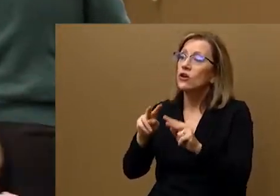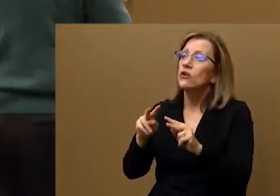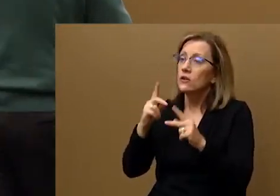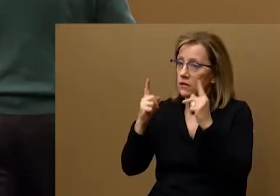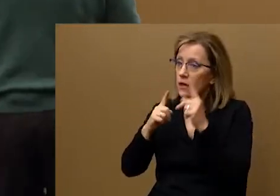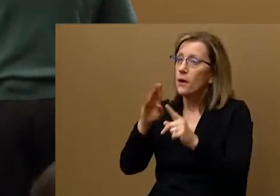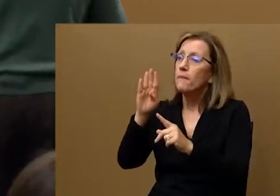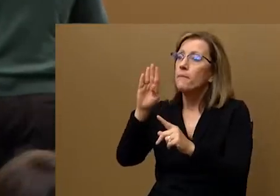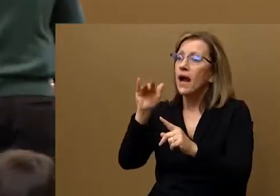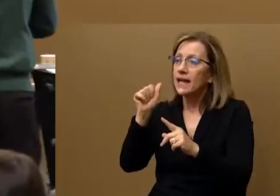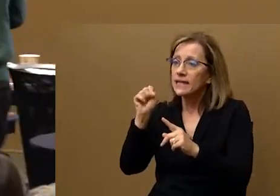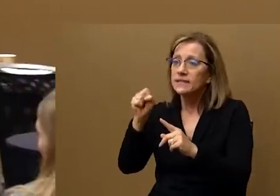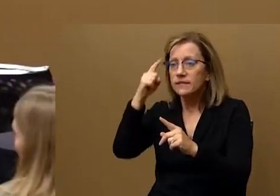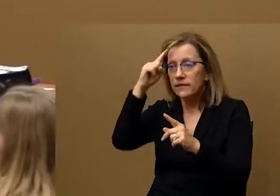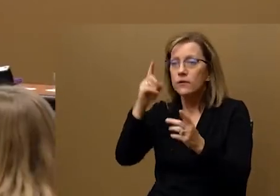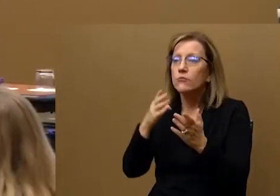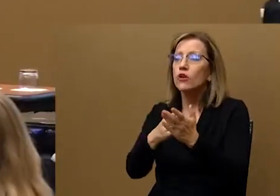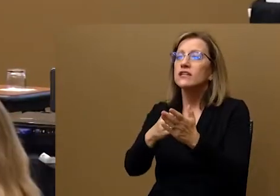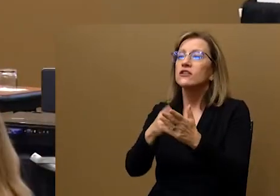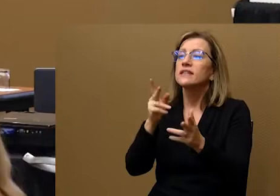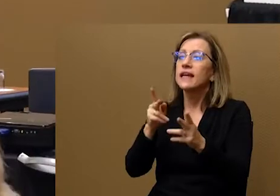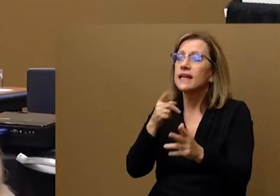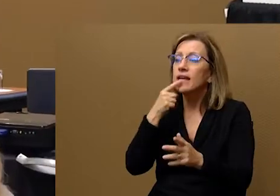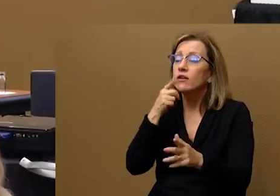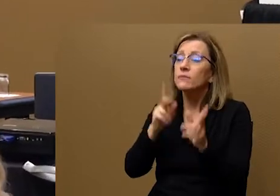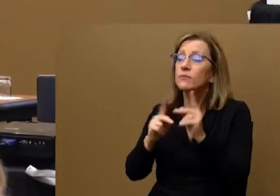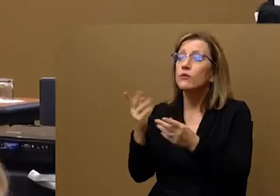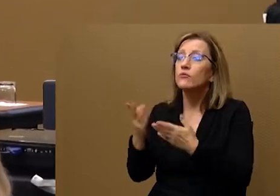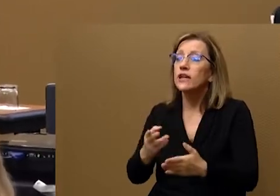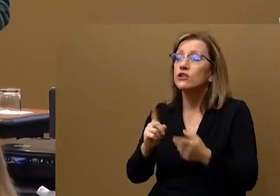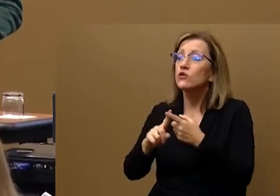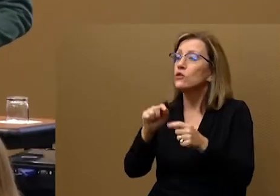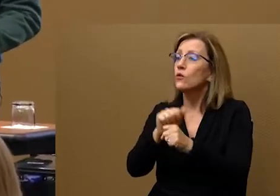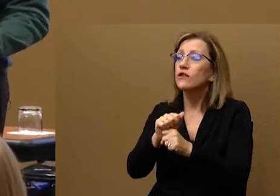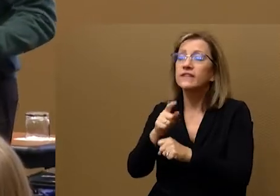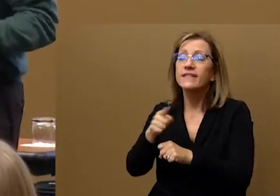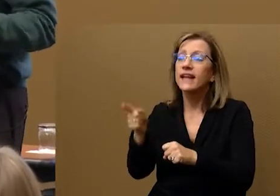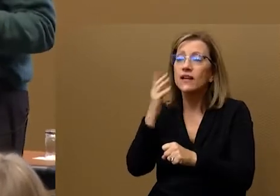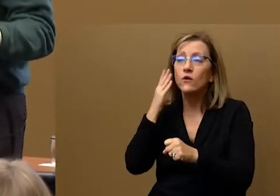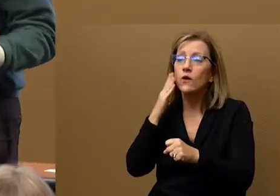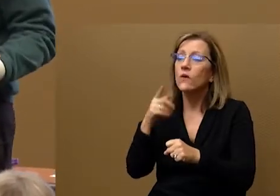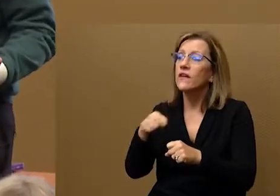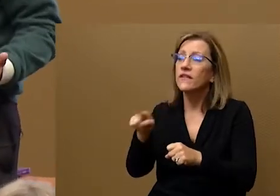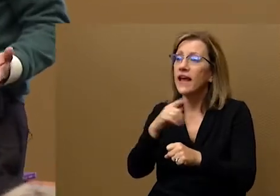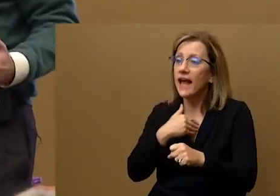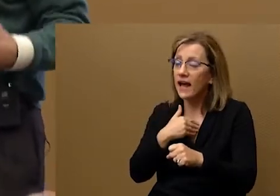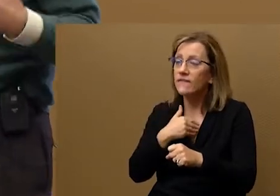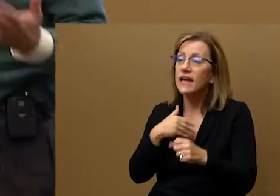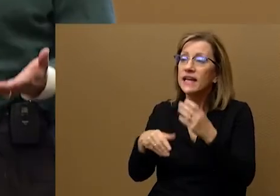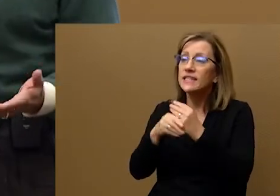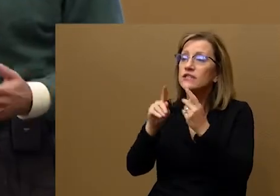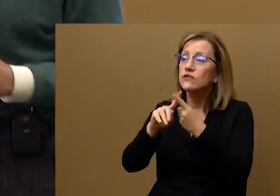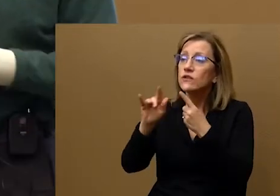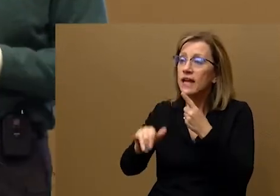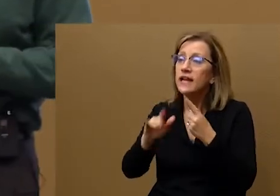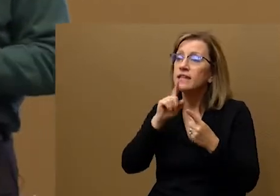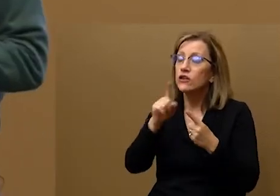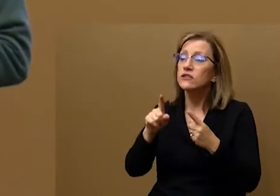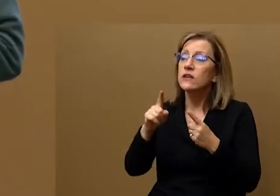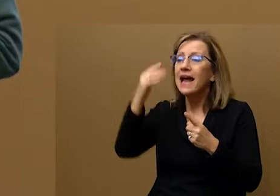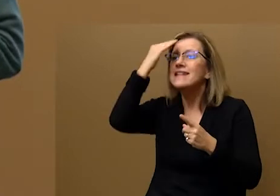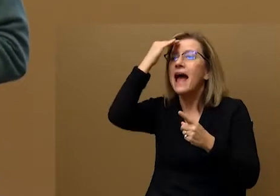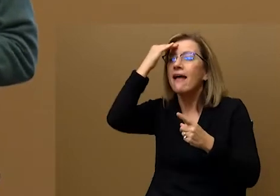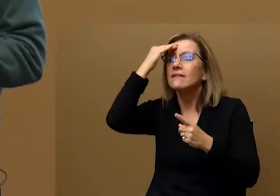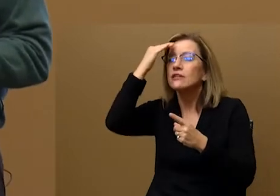look at biases, prejudices that hearing people bring to this work that they don't know they have. In addition to that,